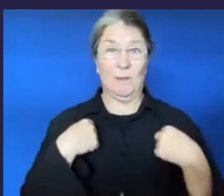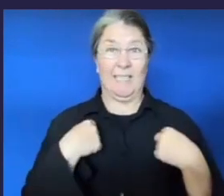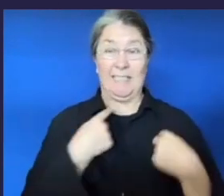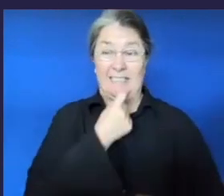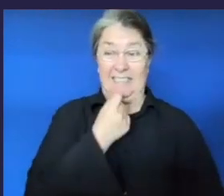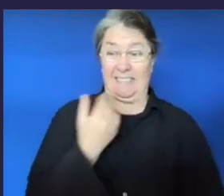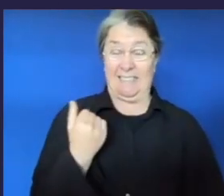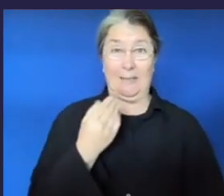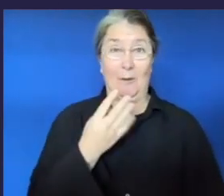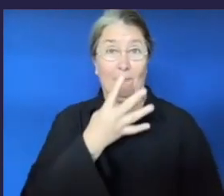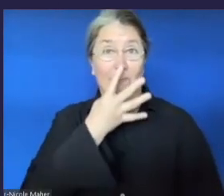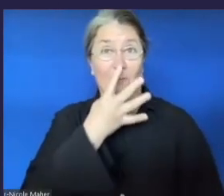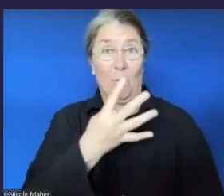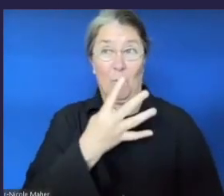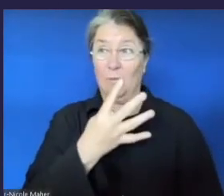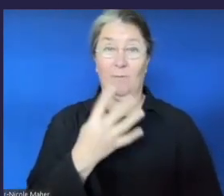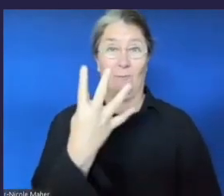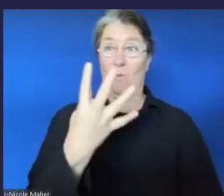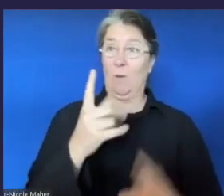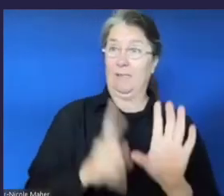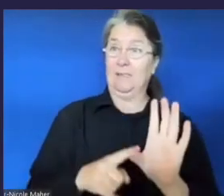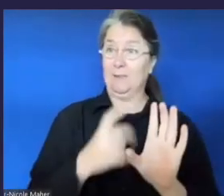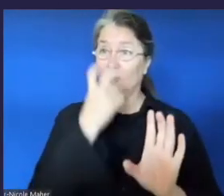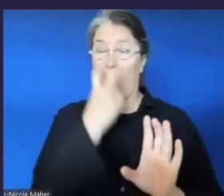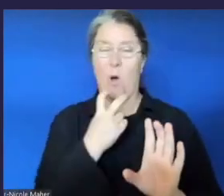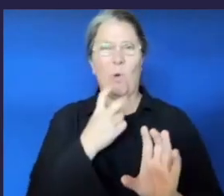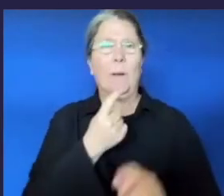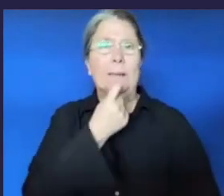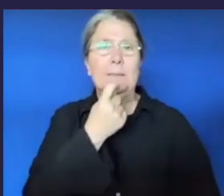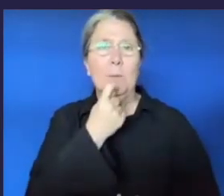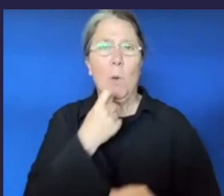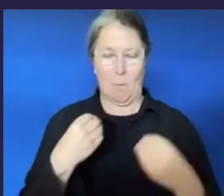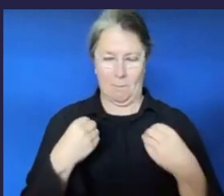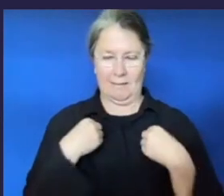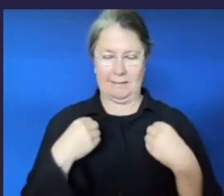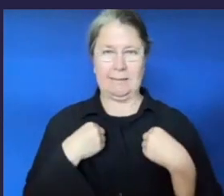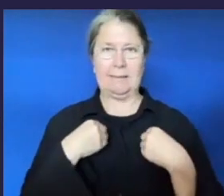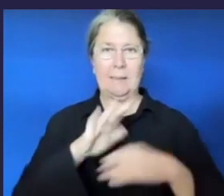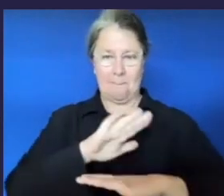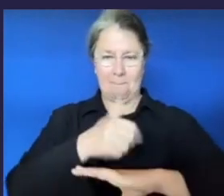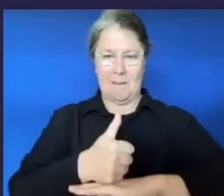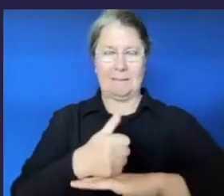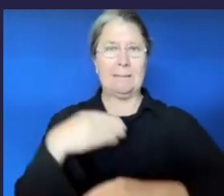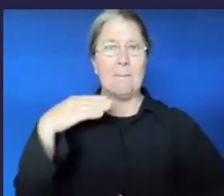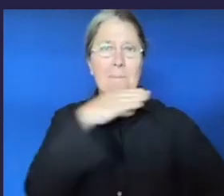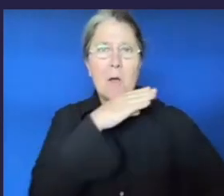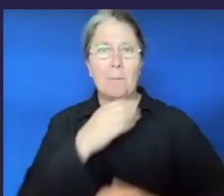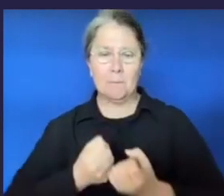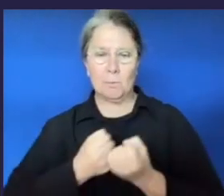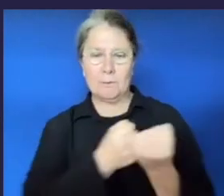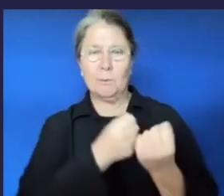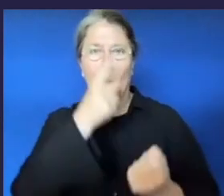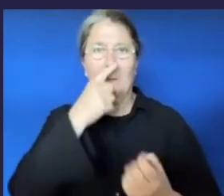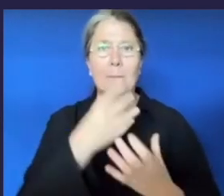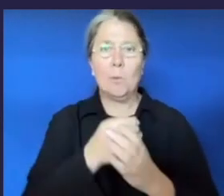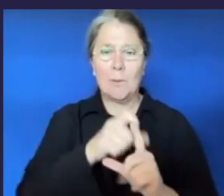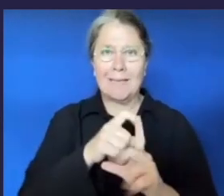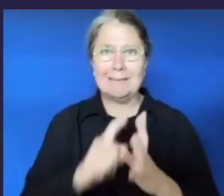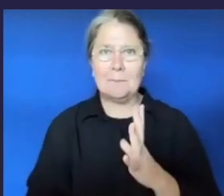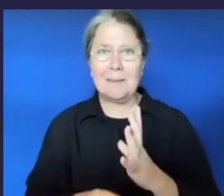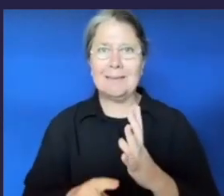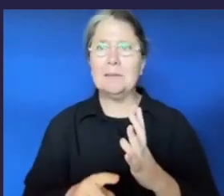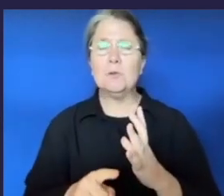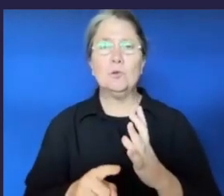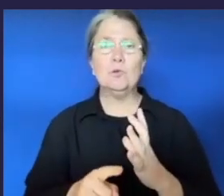small boutique service based in Melbourne. And we help support people with a disability to gain and maintain valued, active